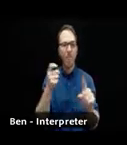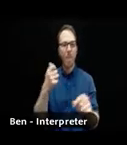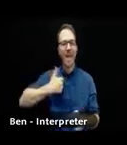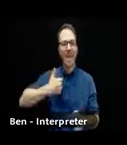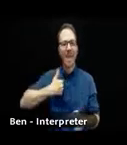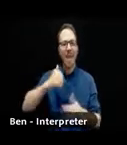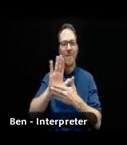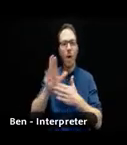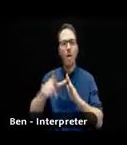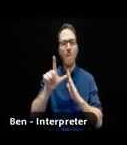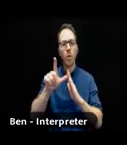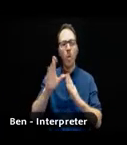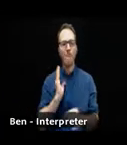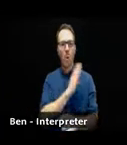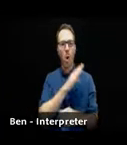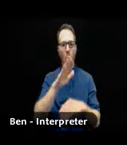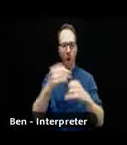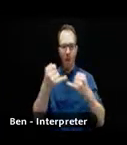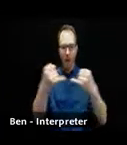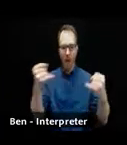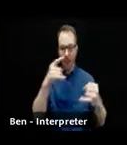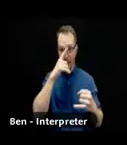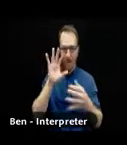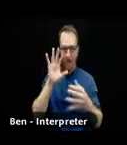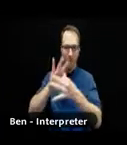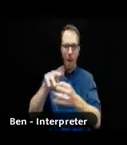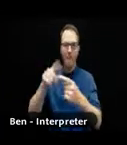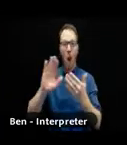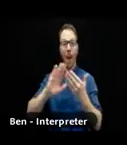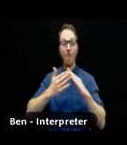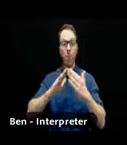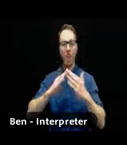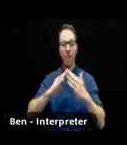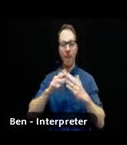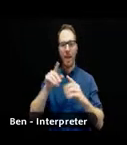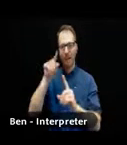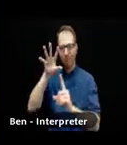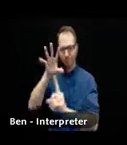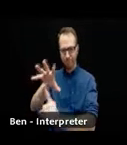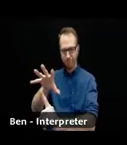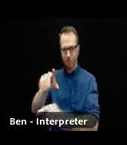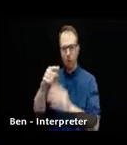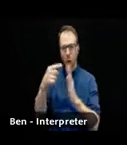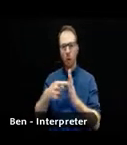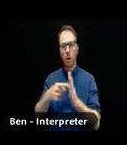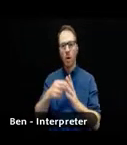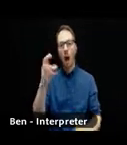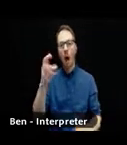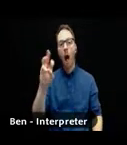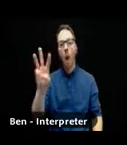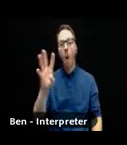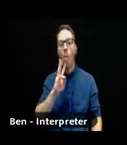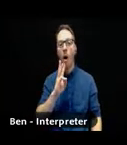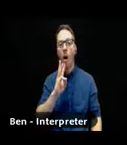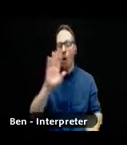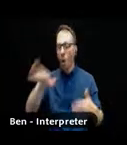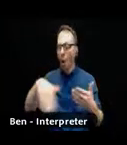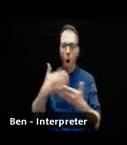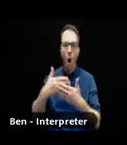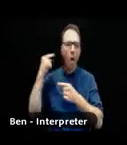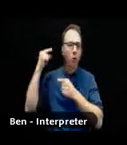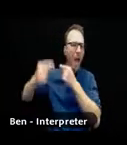Board online, and it is about a community in which Hollow Water, basically an entire generation,